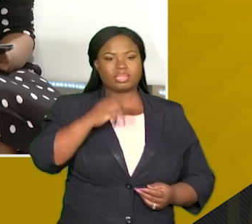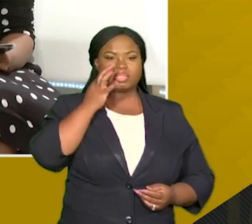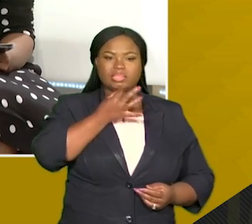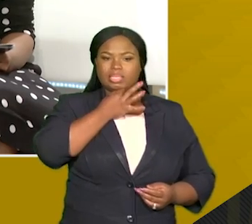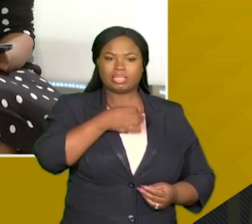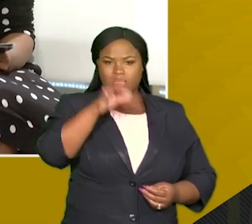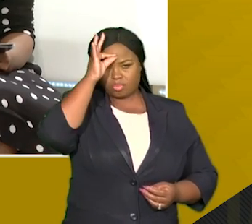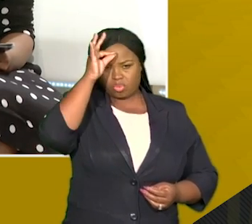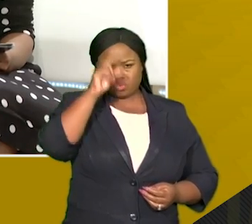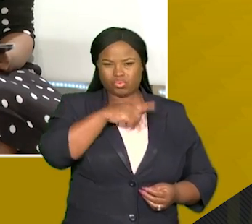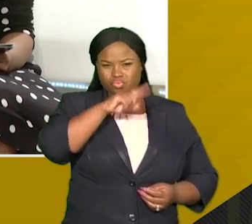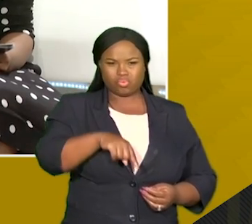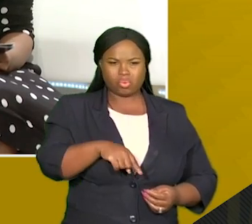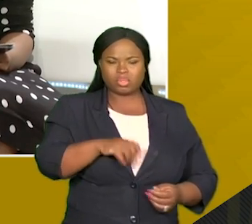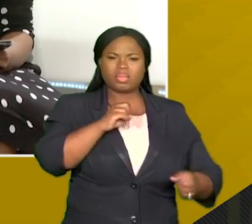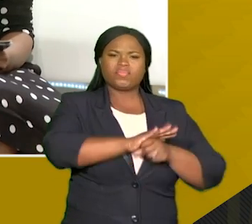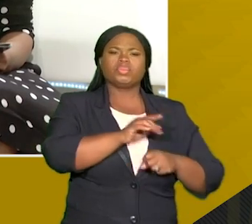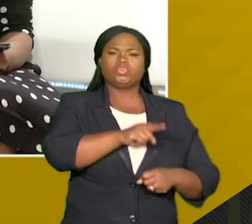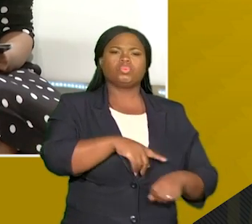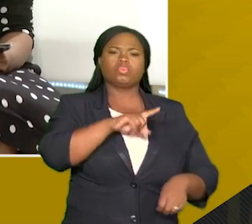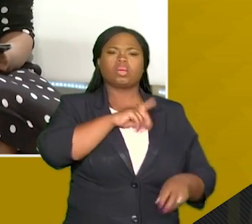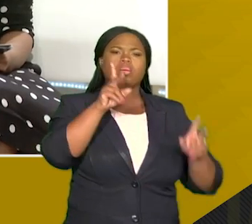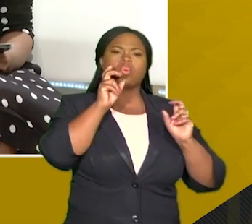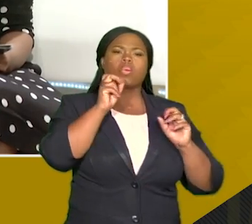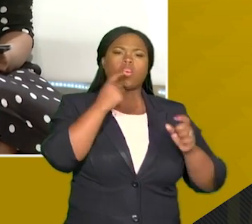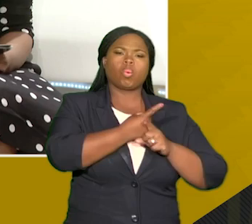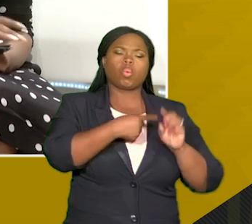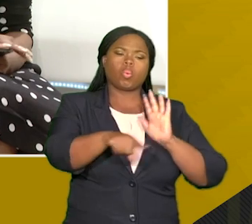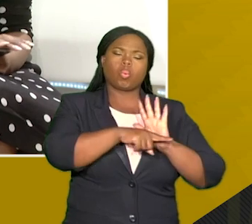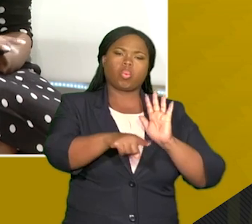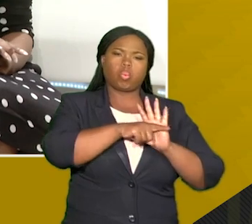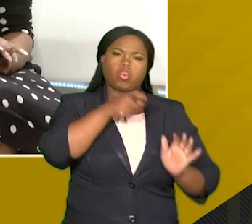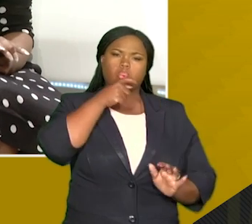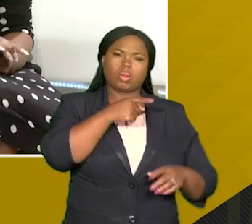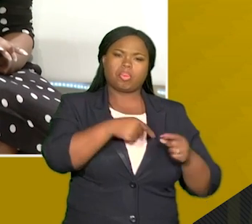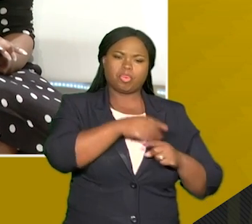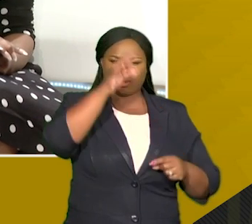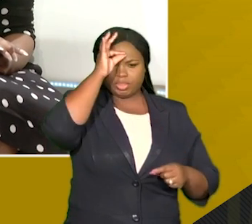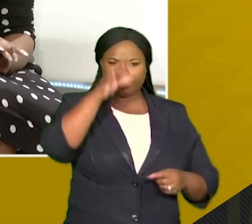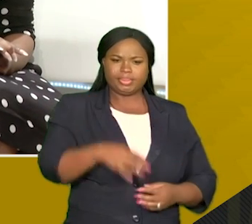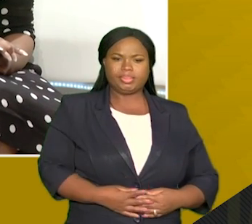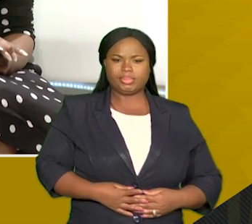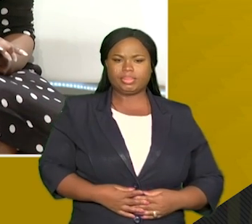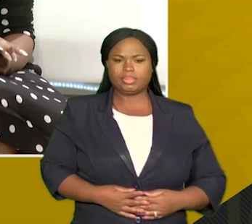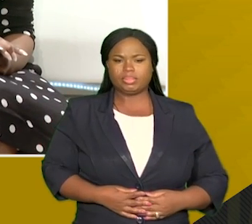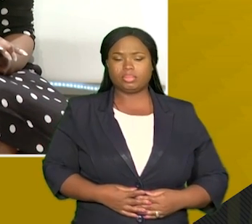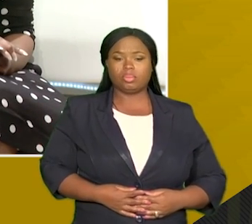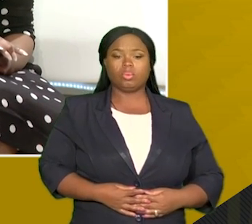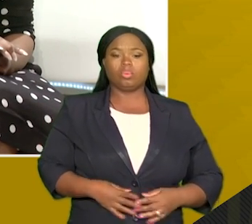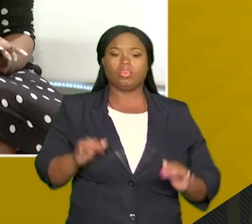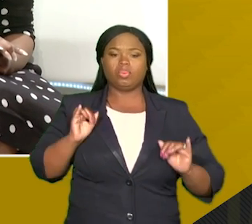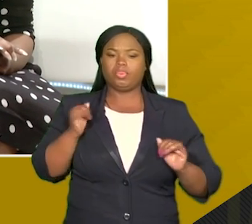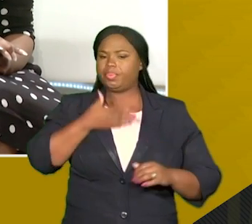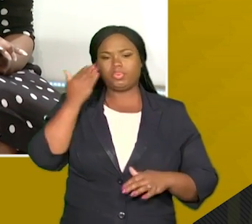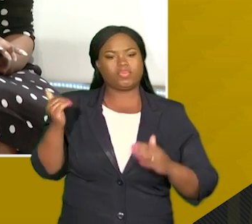were wrong. You know, tell us how that affects you when you hear all the time these negative sentiments towards police. It's really not